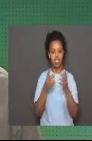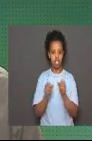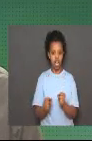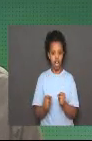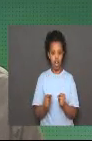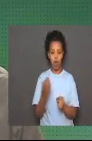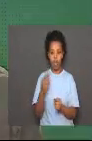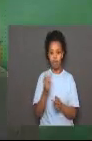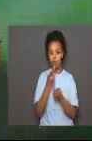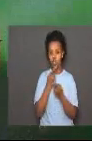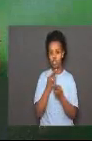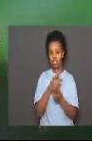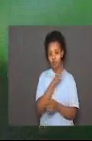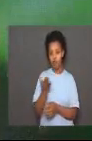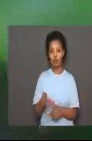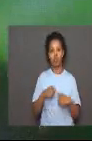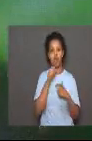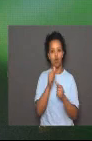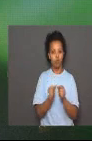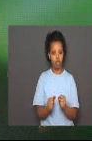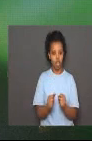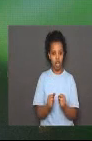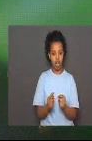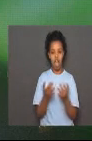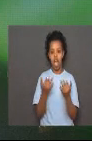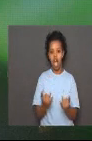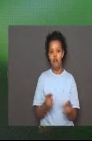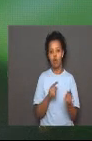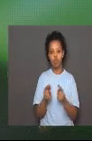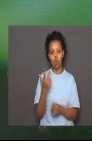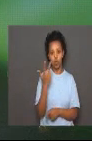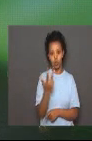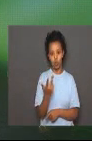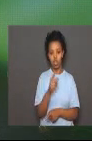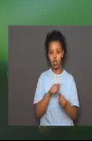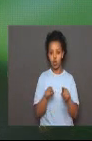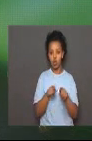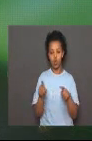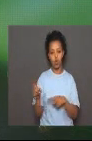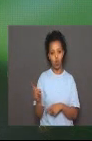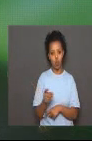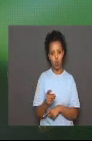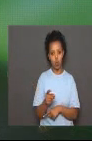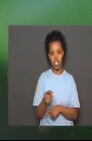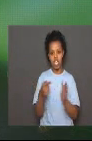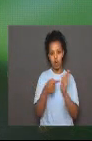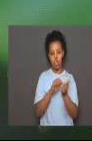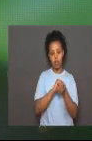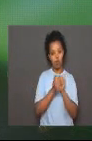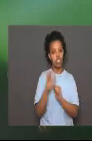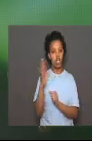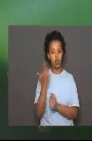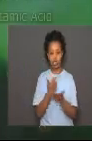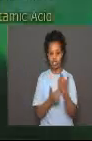at all. Let us now discuss the three different types of point mutation.